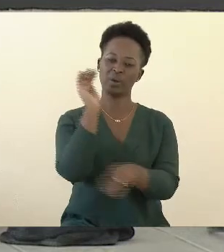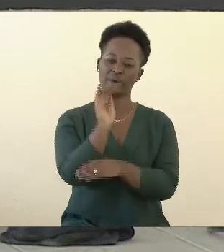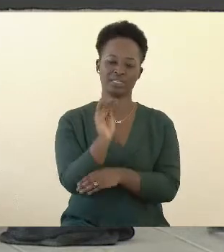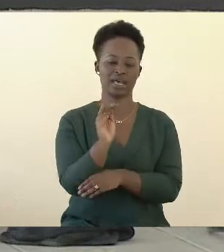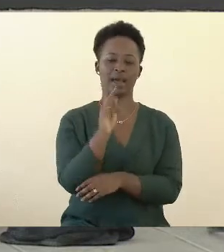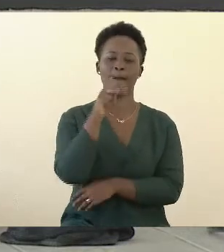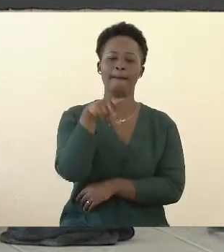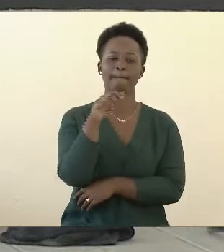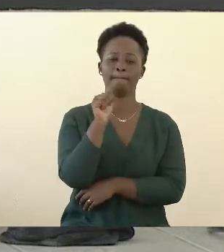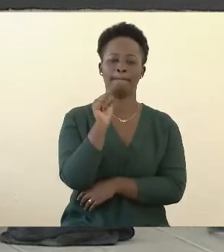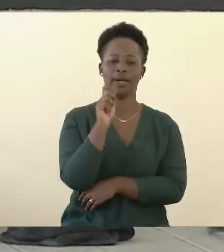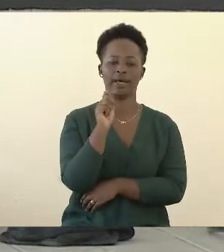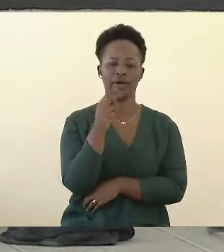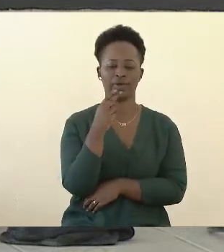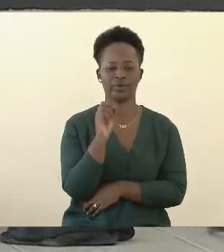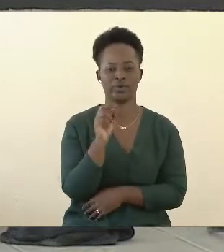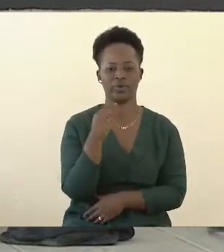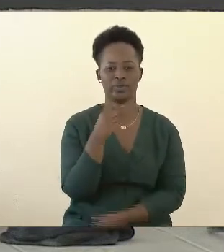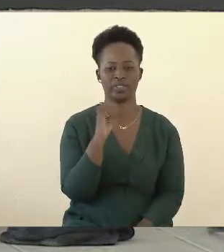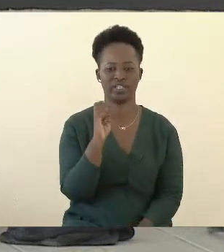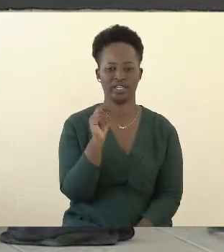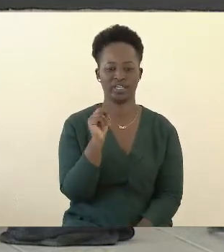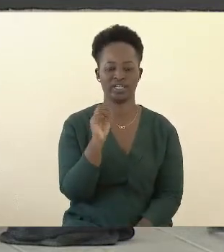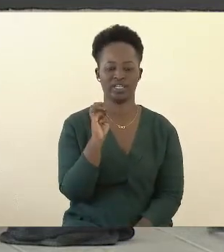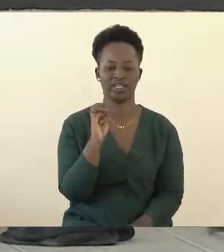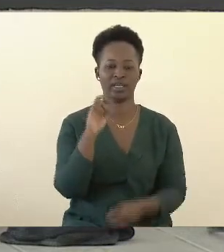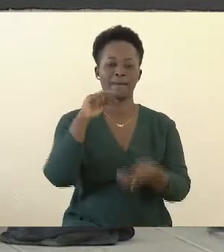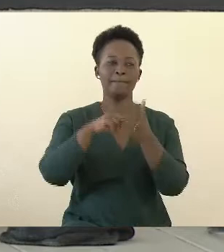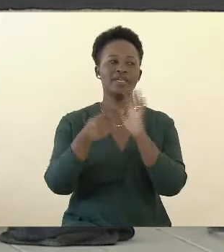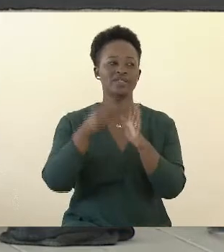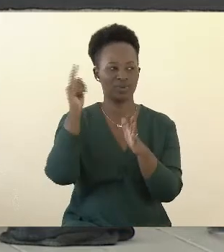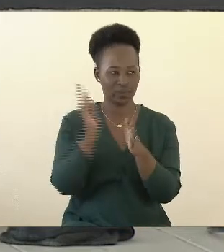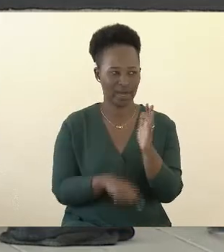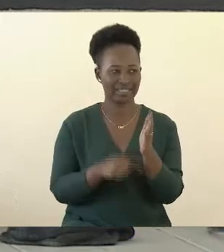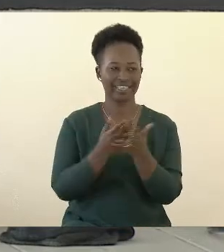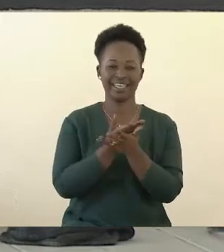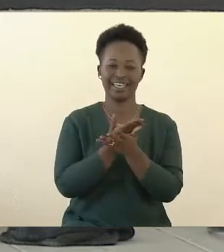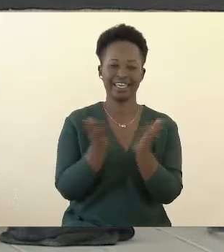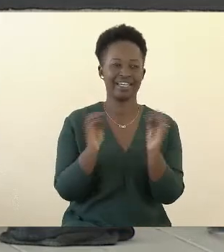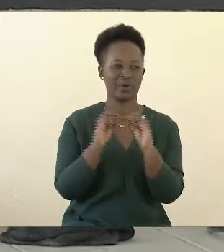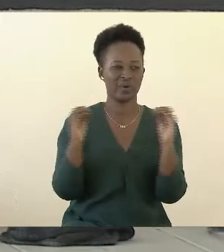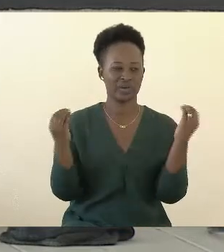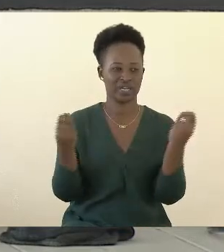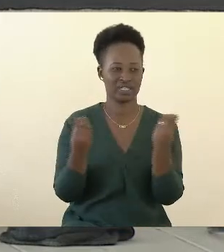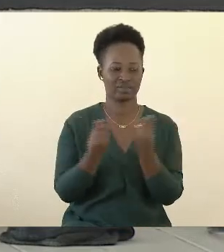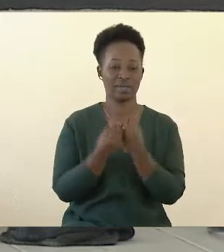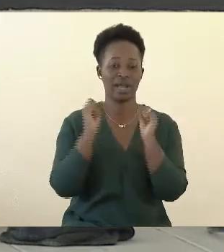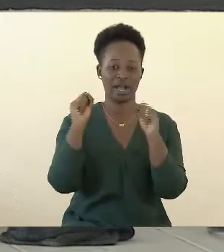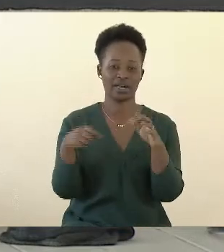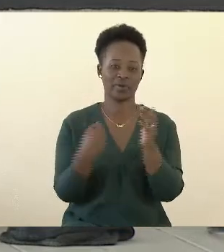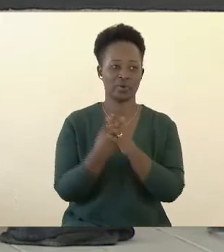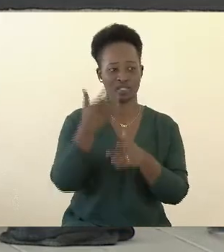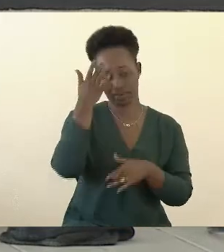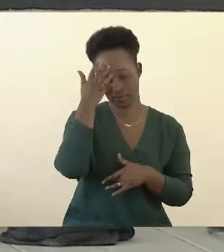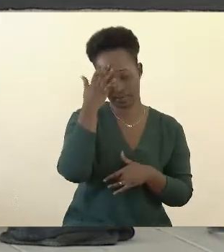A pathogen is a disease-causing agent. Any microorganism that can cause the disease